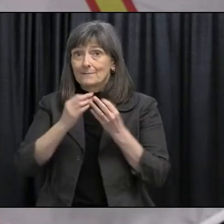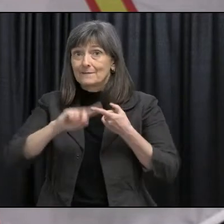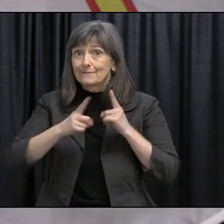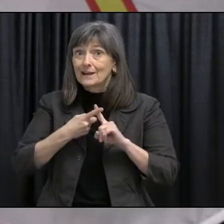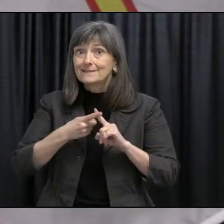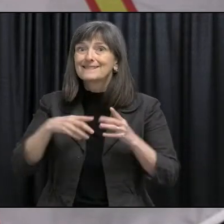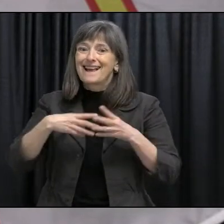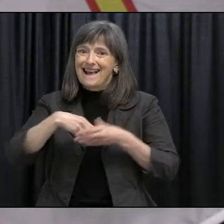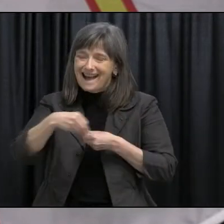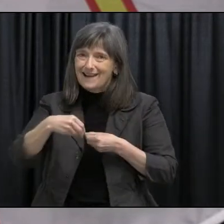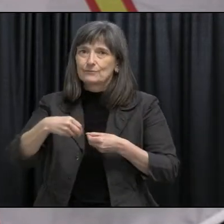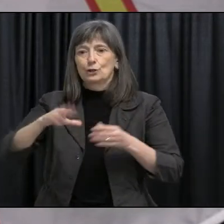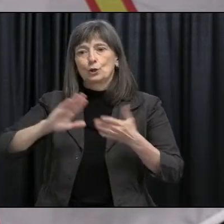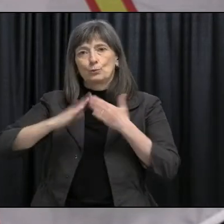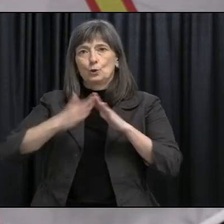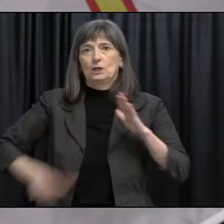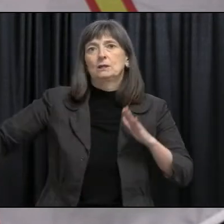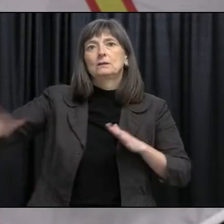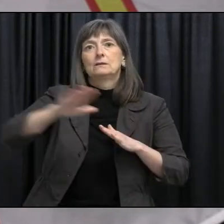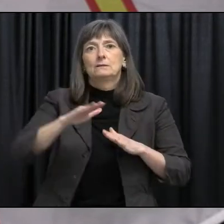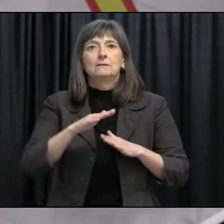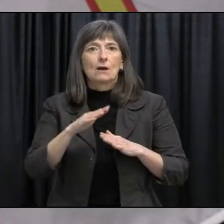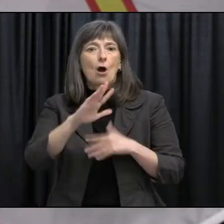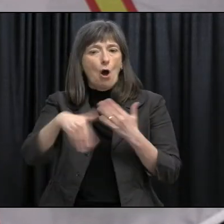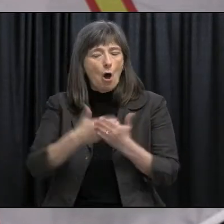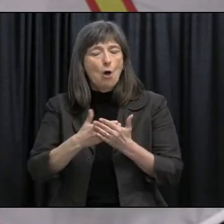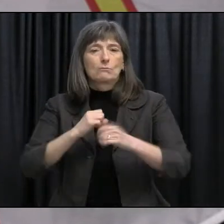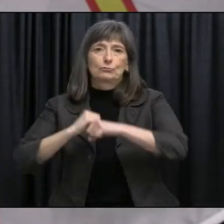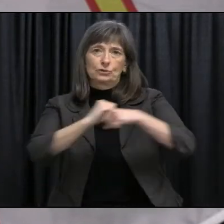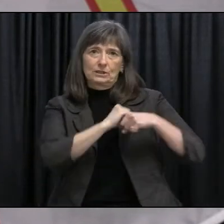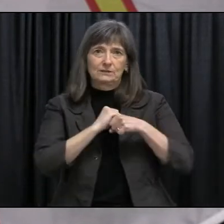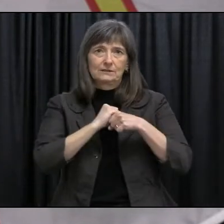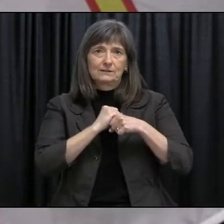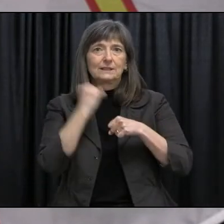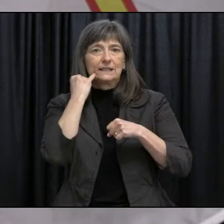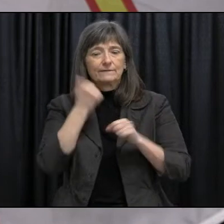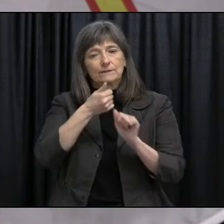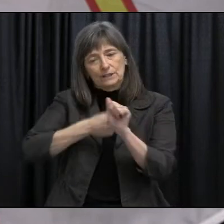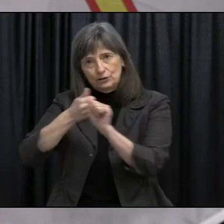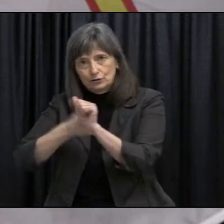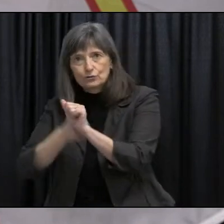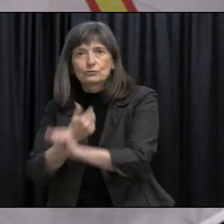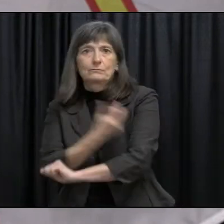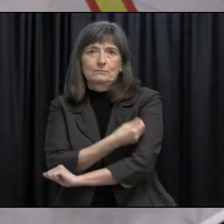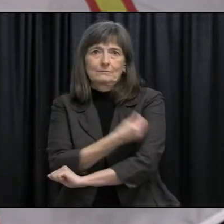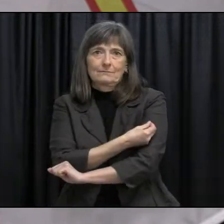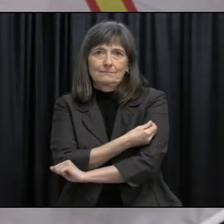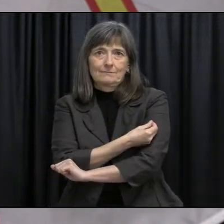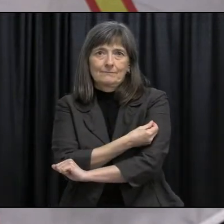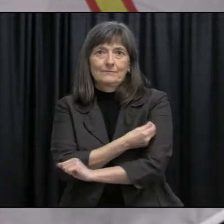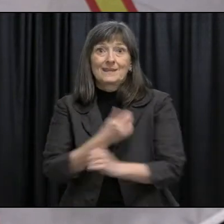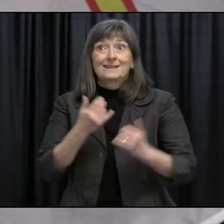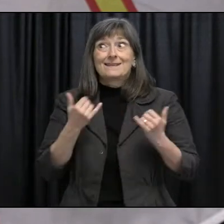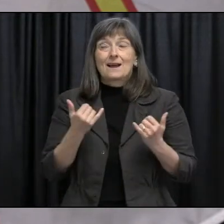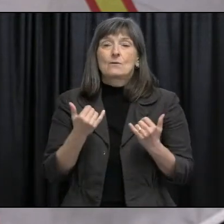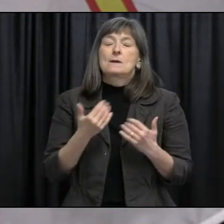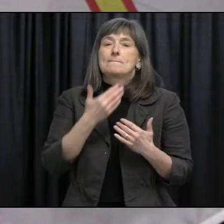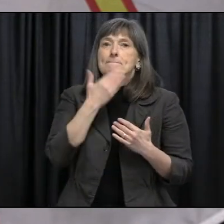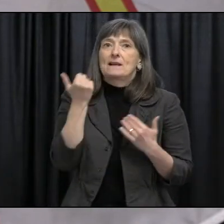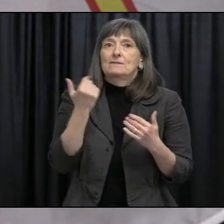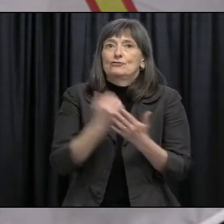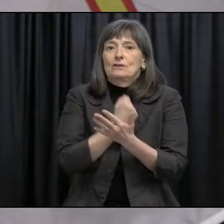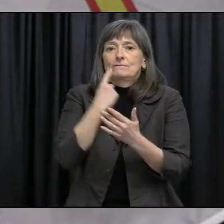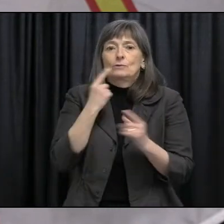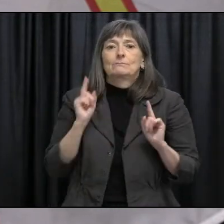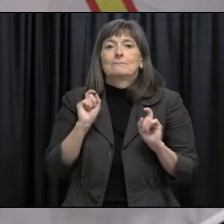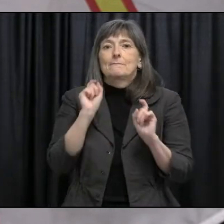who are immunized, the better protected we will all be from COVID-19. This is our best chance to return to life closer to